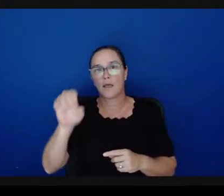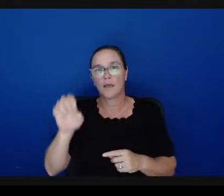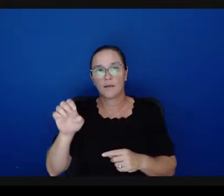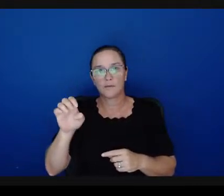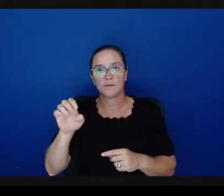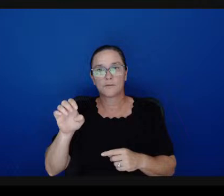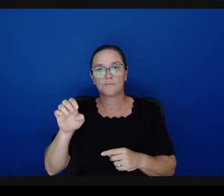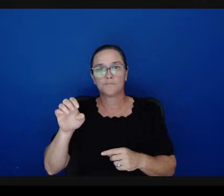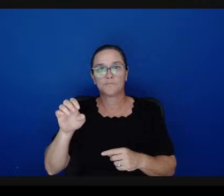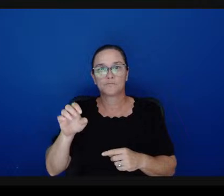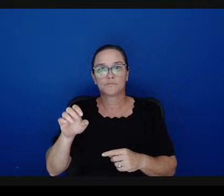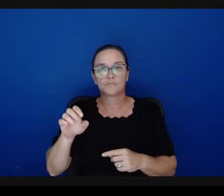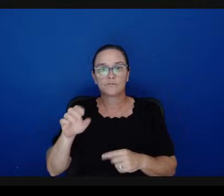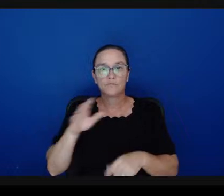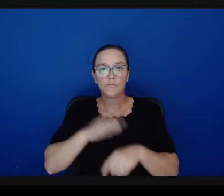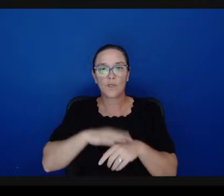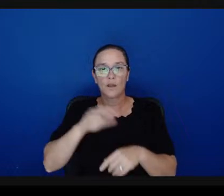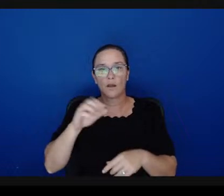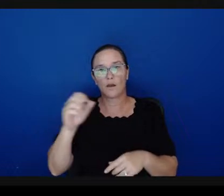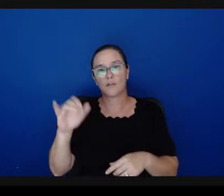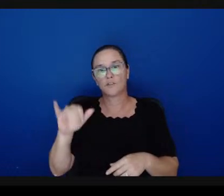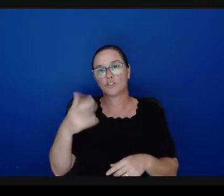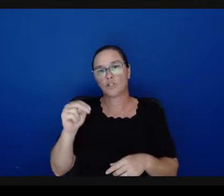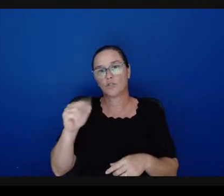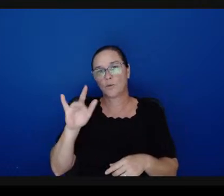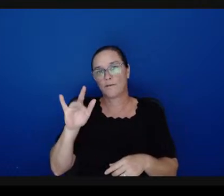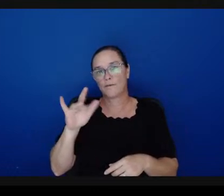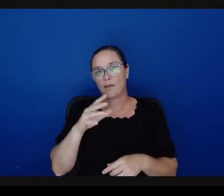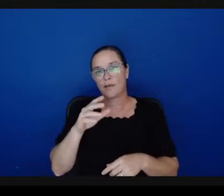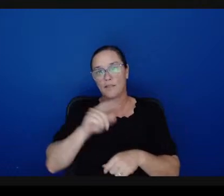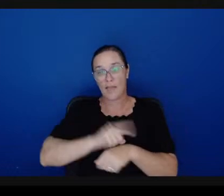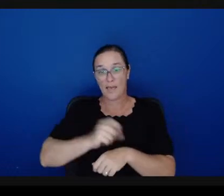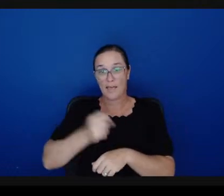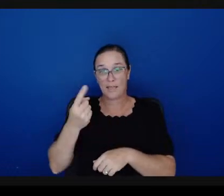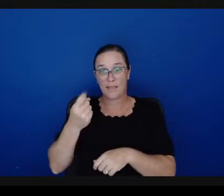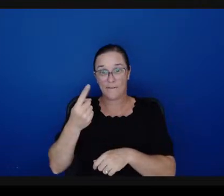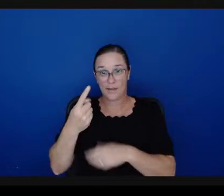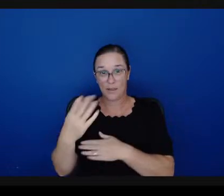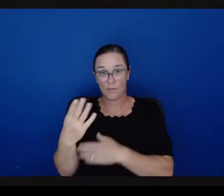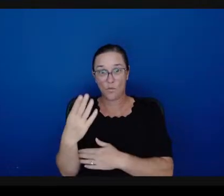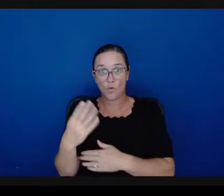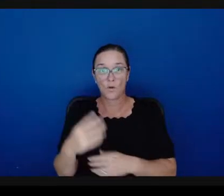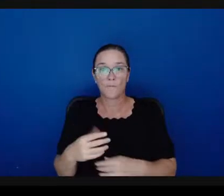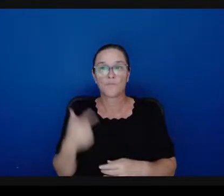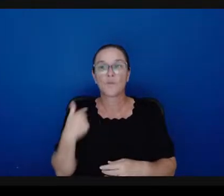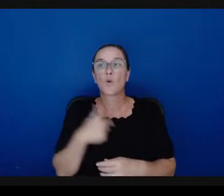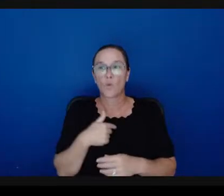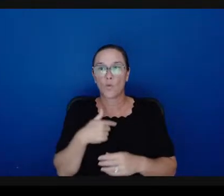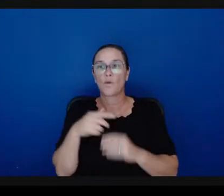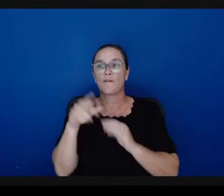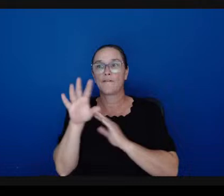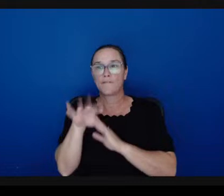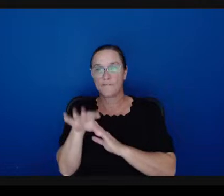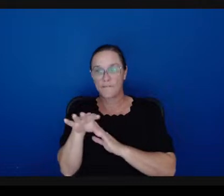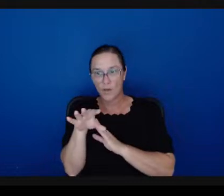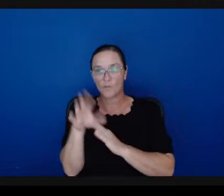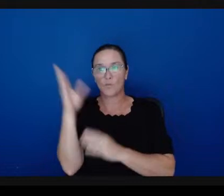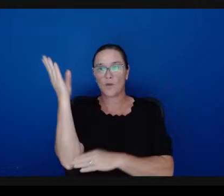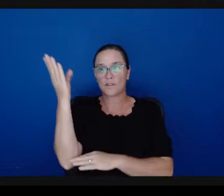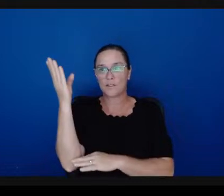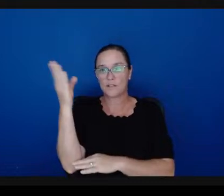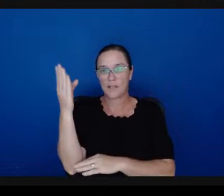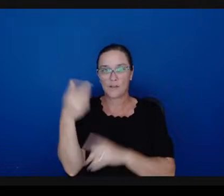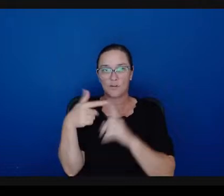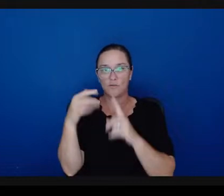11 a.m. We have attended and filmed presentations by Jackie. She is the